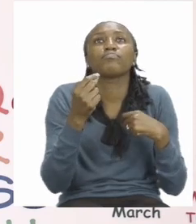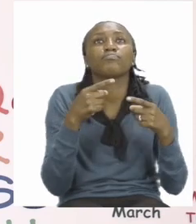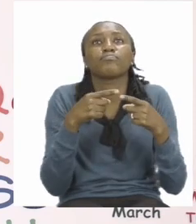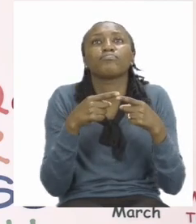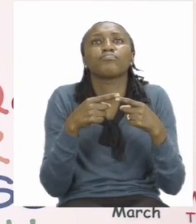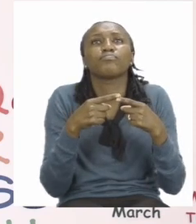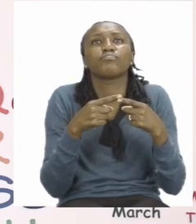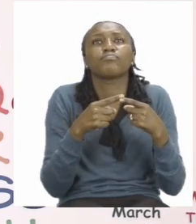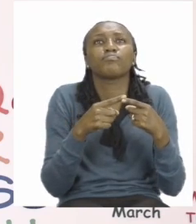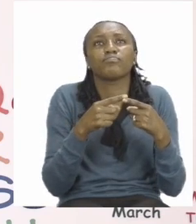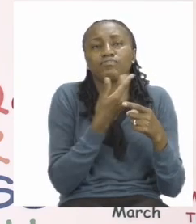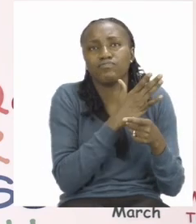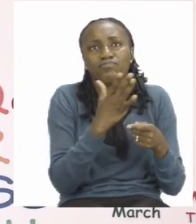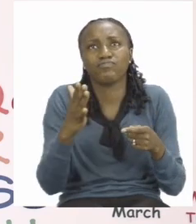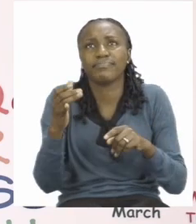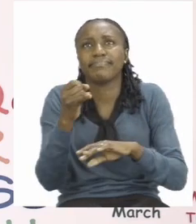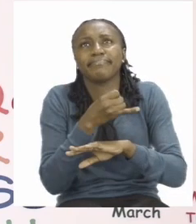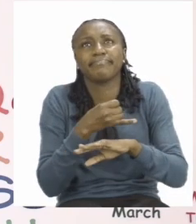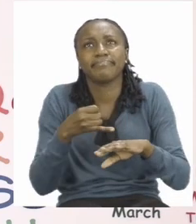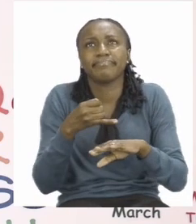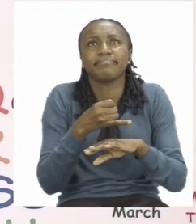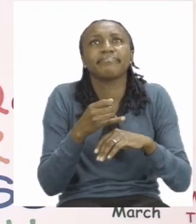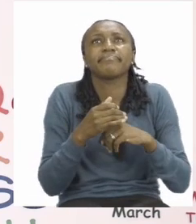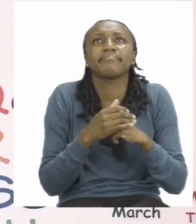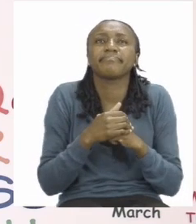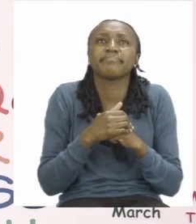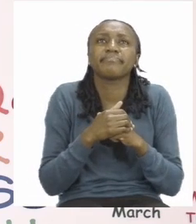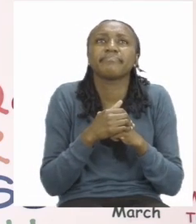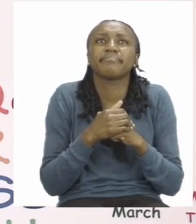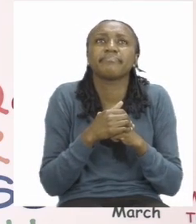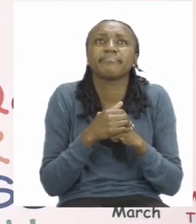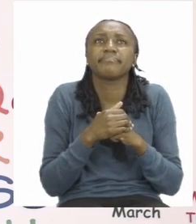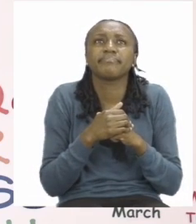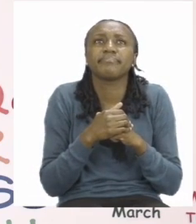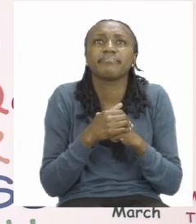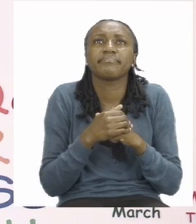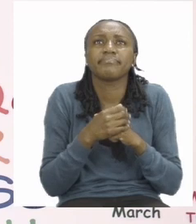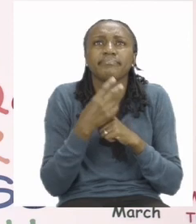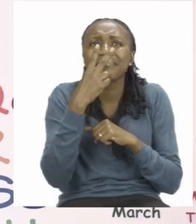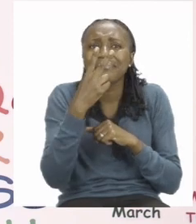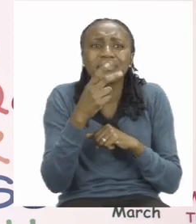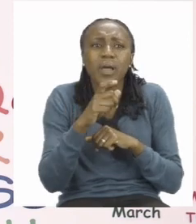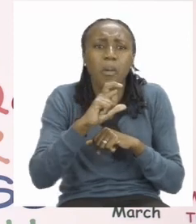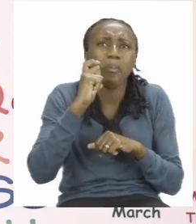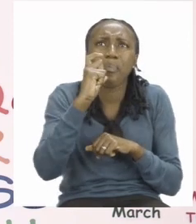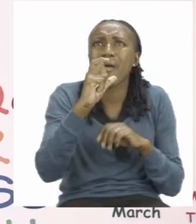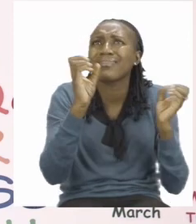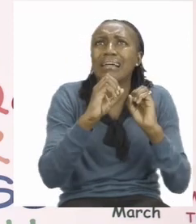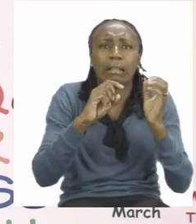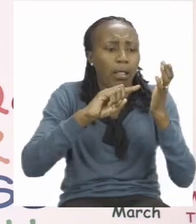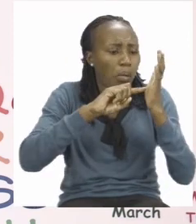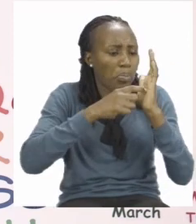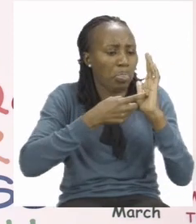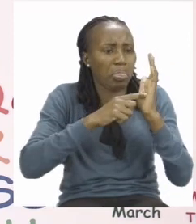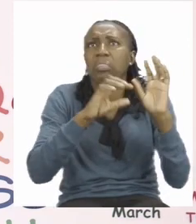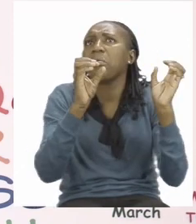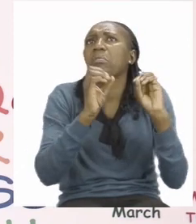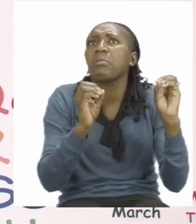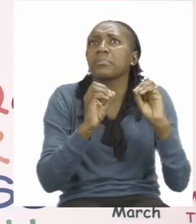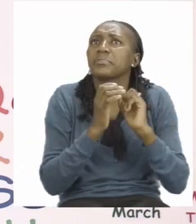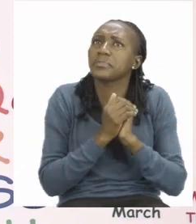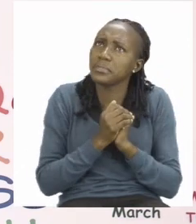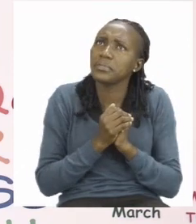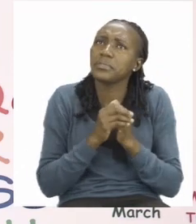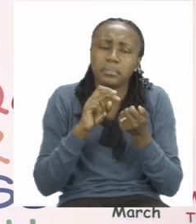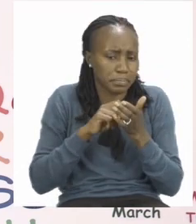to the lake. Now, if you look closely, there are no capital letters, there are no full stops, so we have